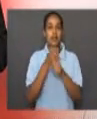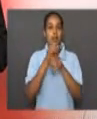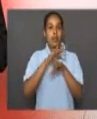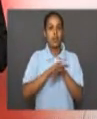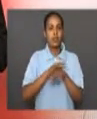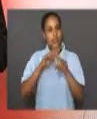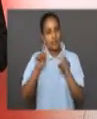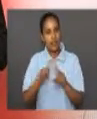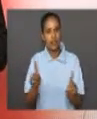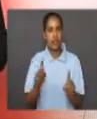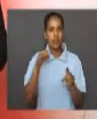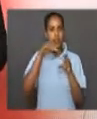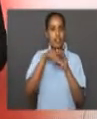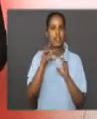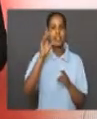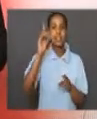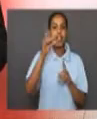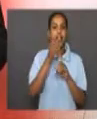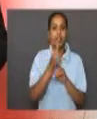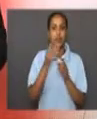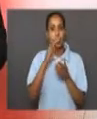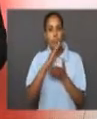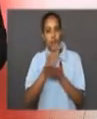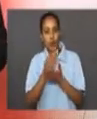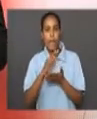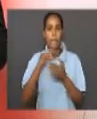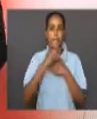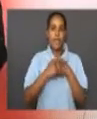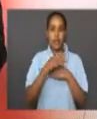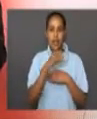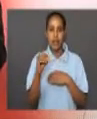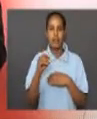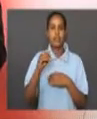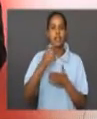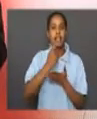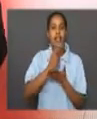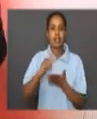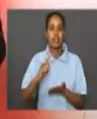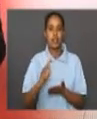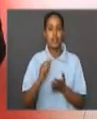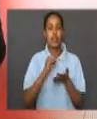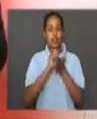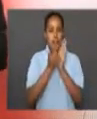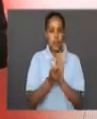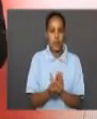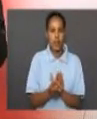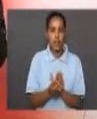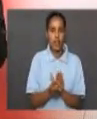depends on the difference in density between the mineral and the gann. For